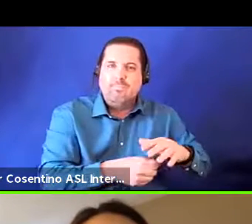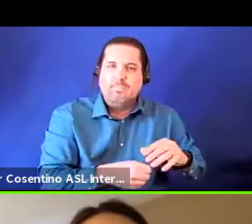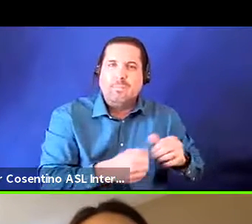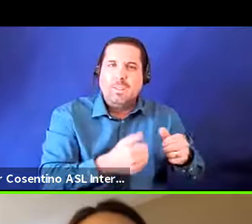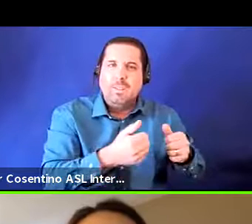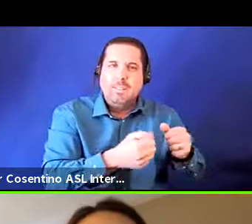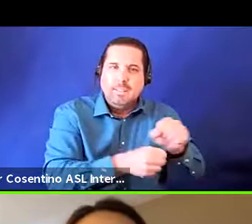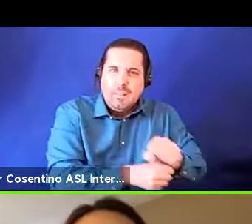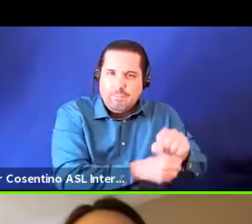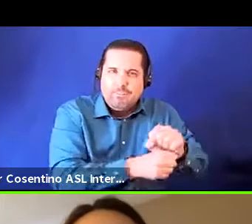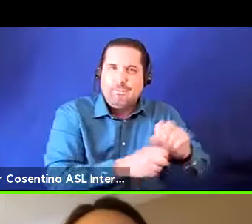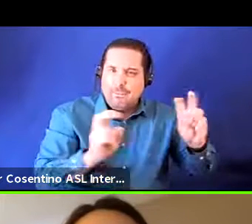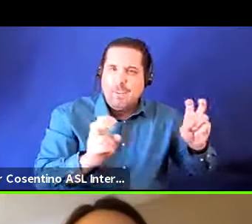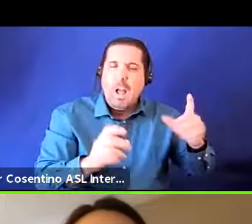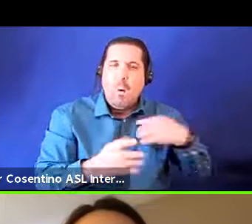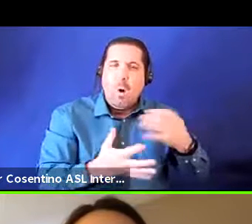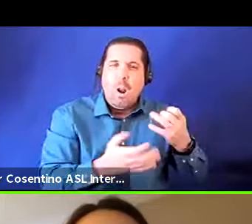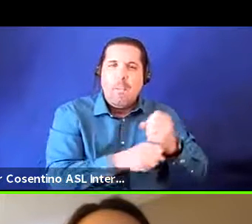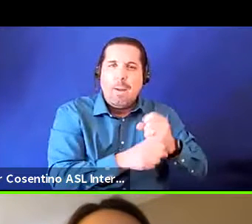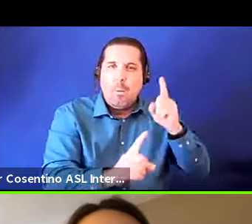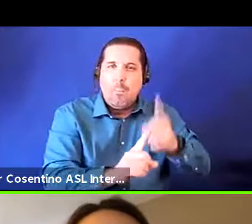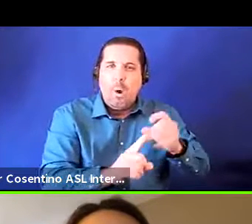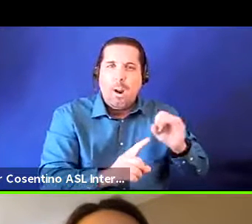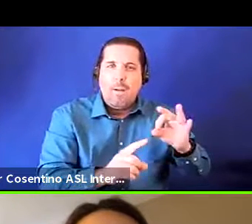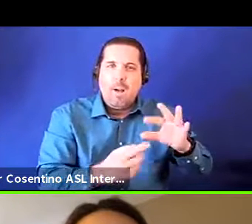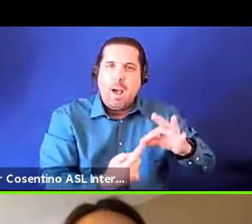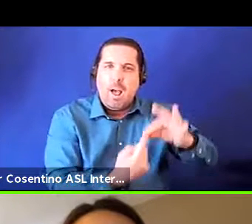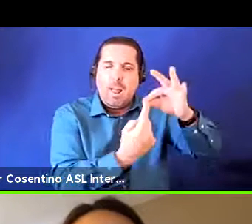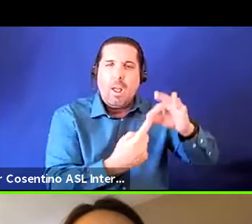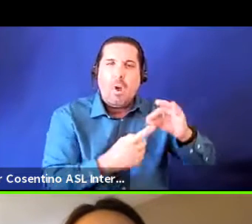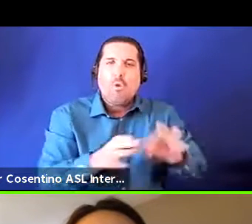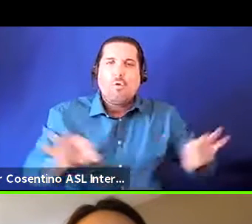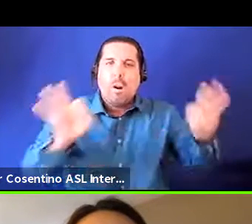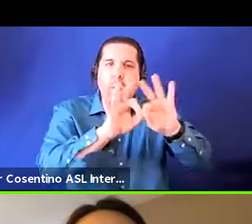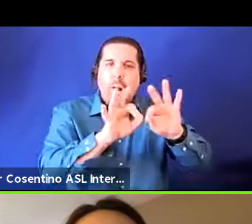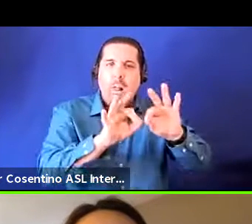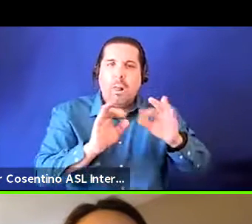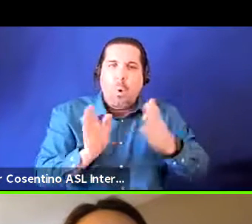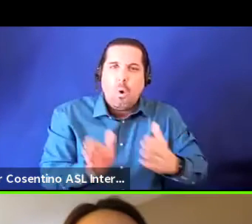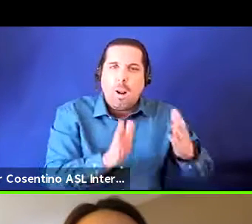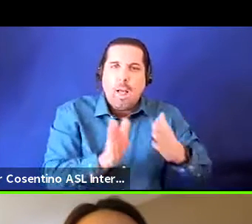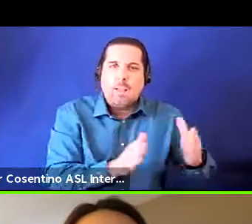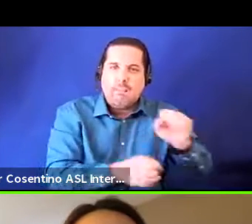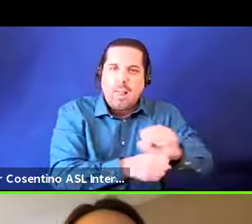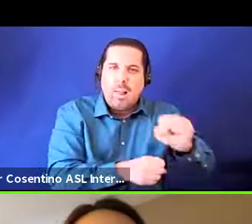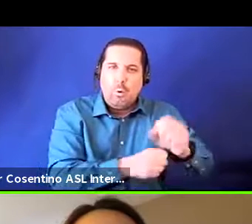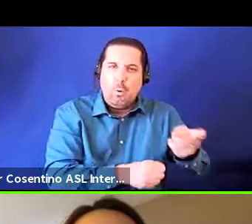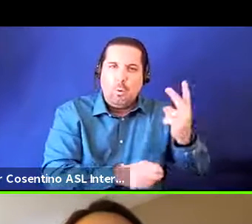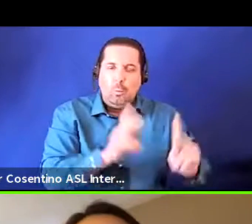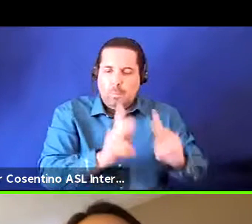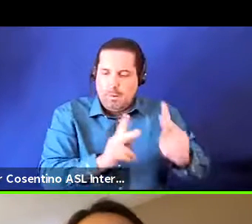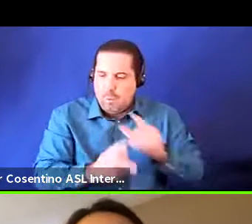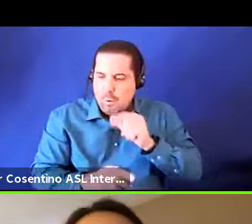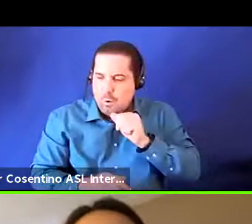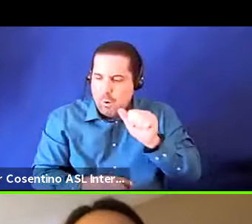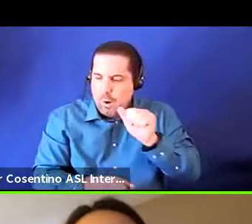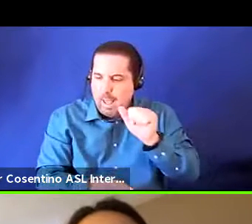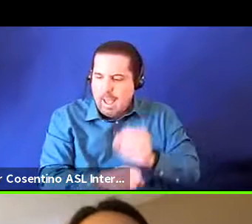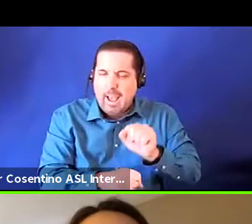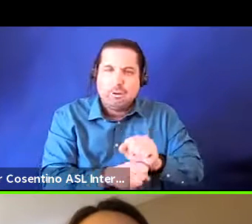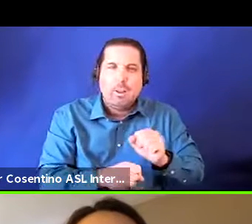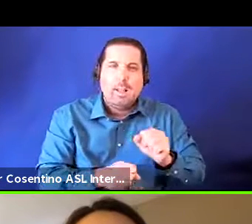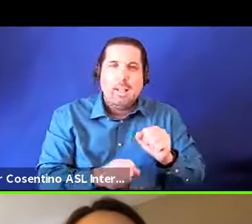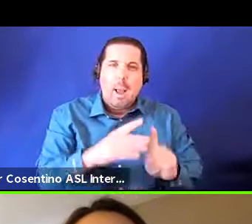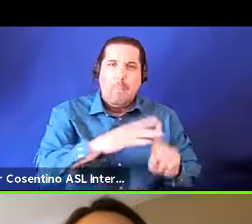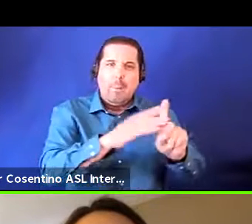also want to make a point of highlighting the critical organizing labor of two people whose names actually don't appear on that